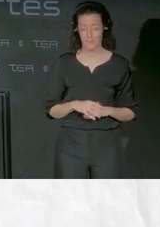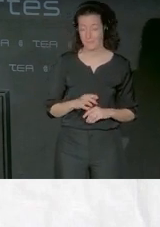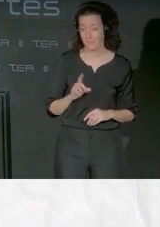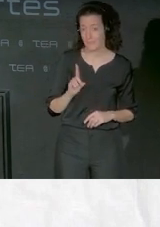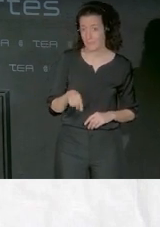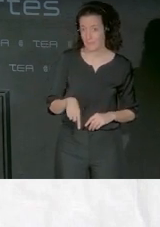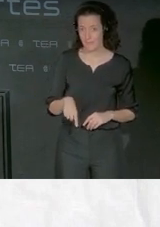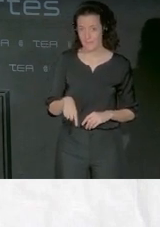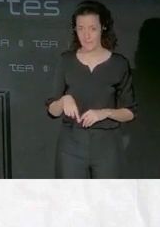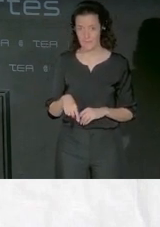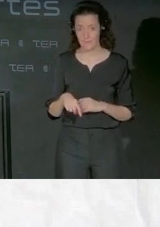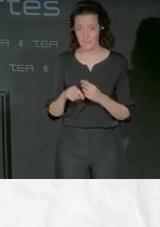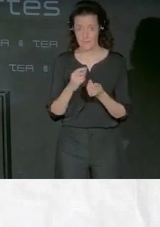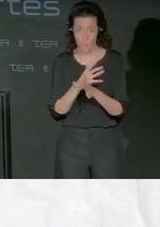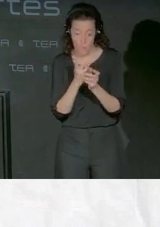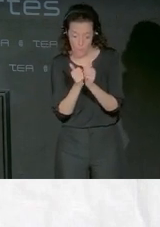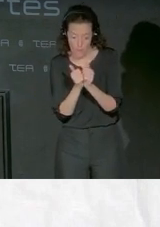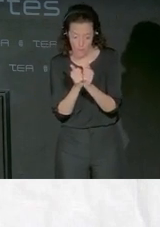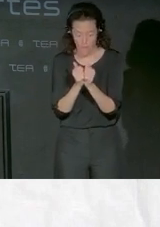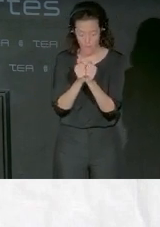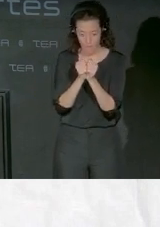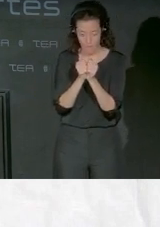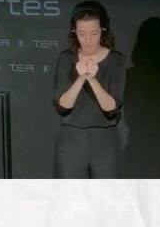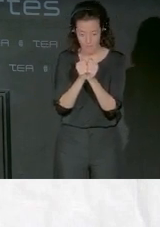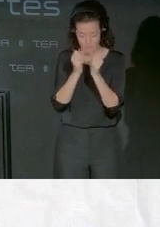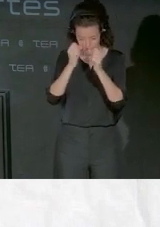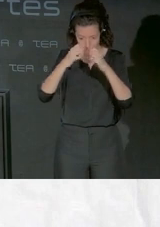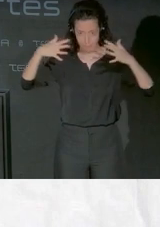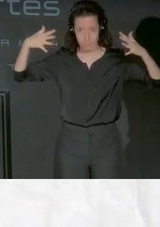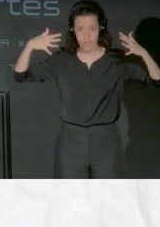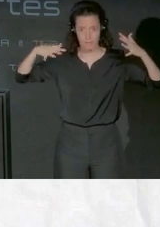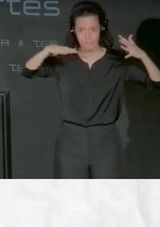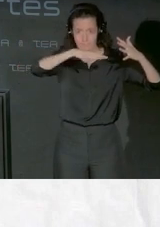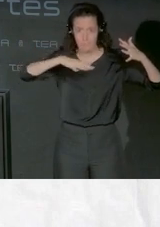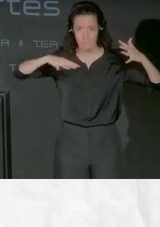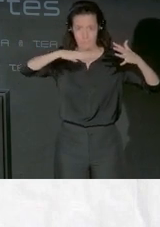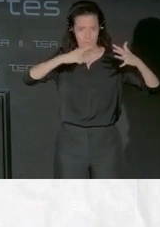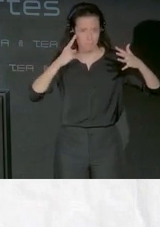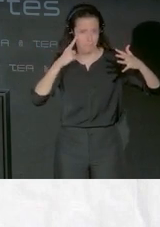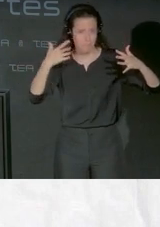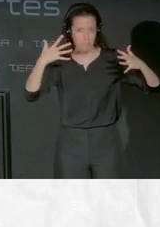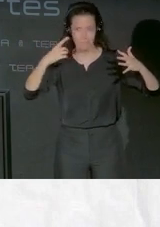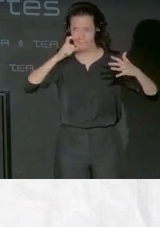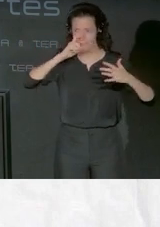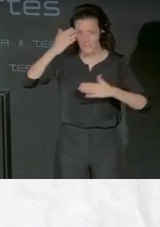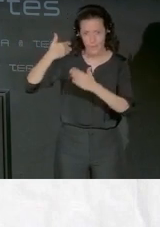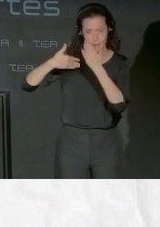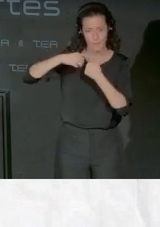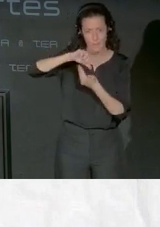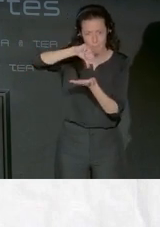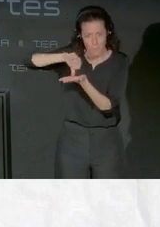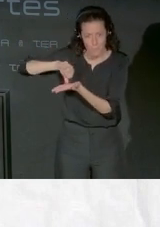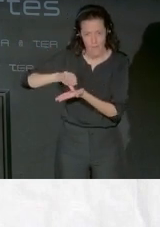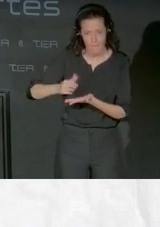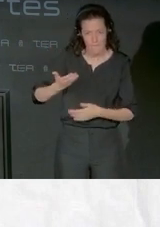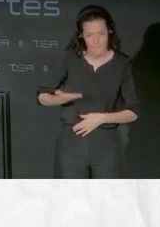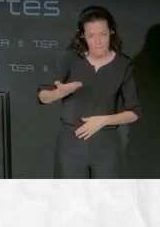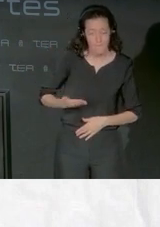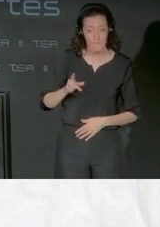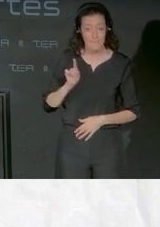And also the fact that video games and gamification practices are really becoming part of the cultural heritage sector. That's also an